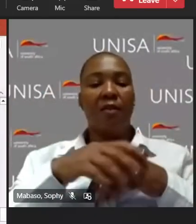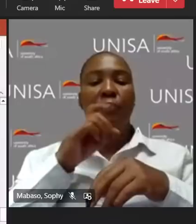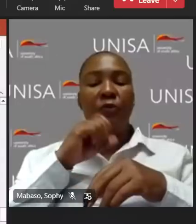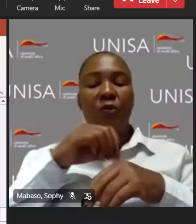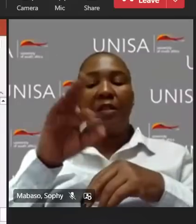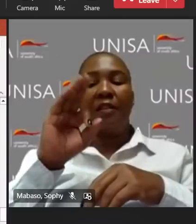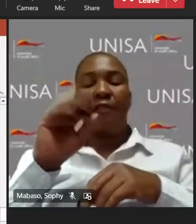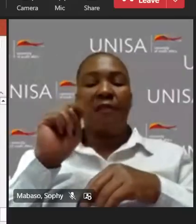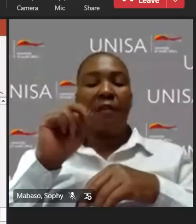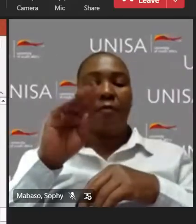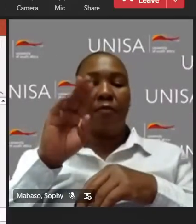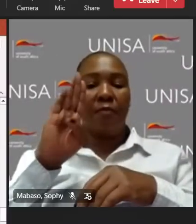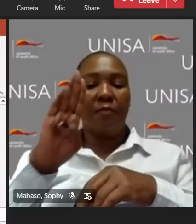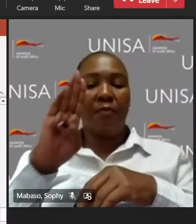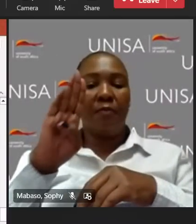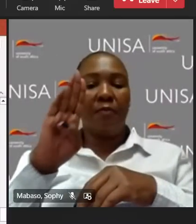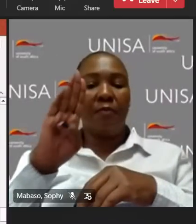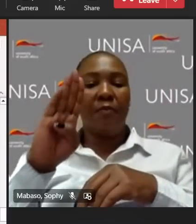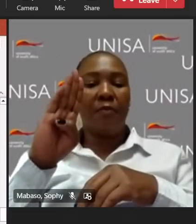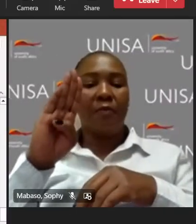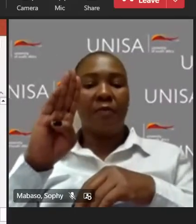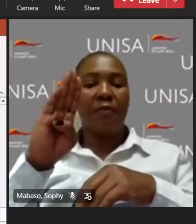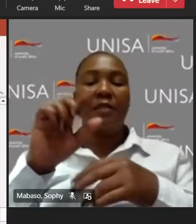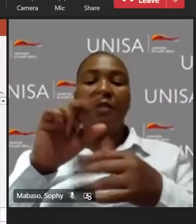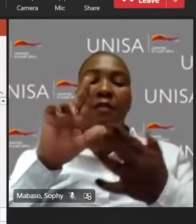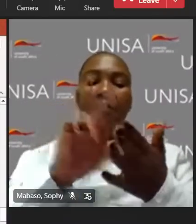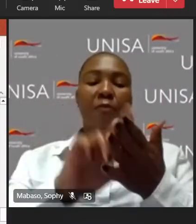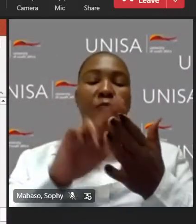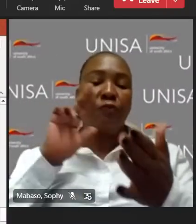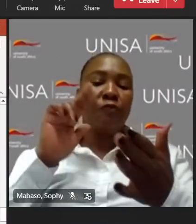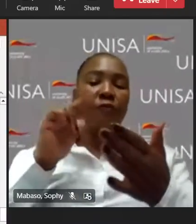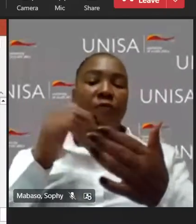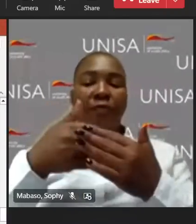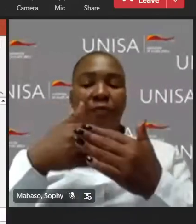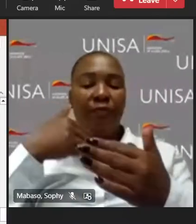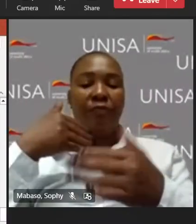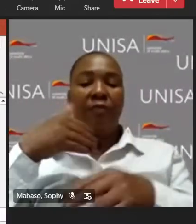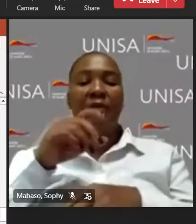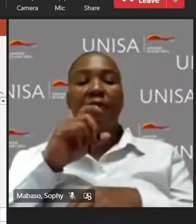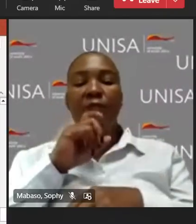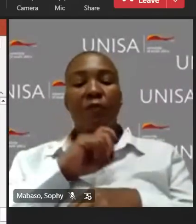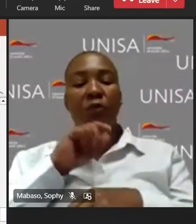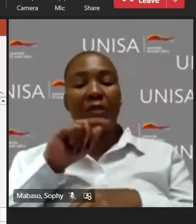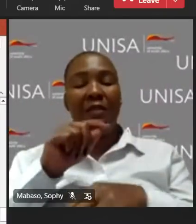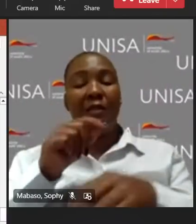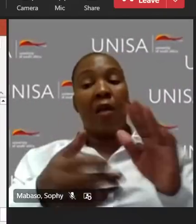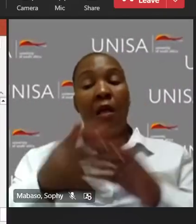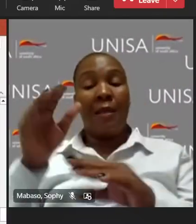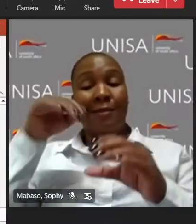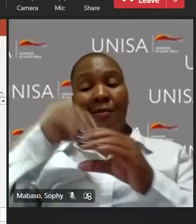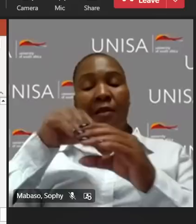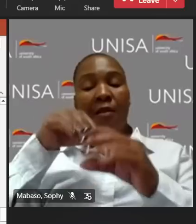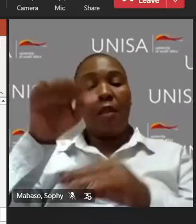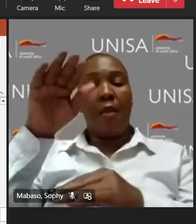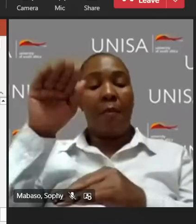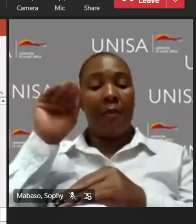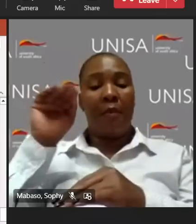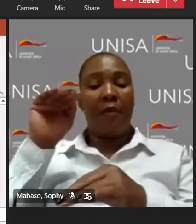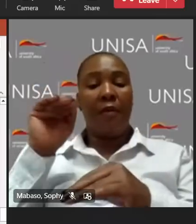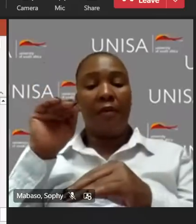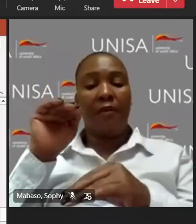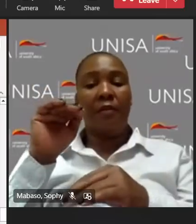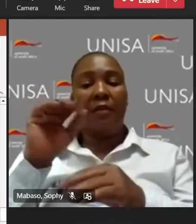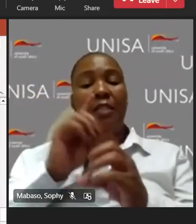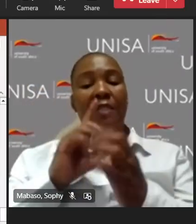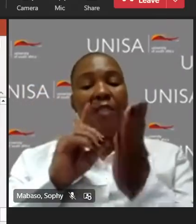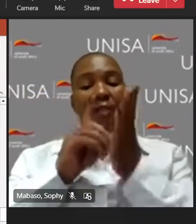a pre-approved beneficiary. So you can just go into FNB and type Unisa student deposit, you search